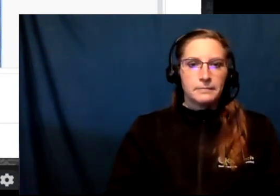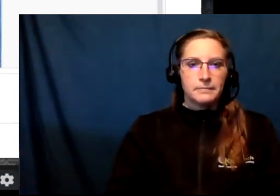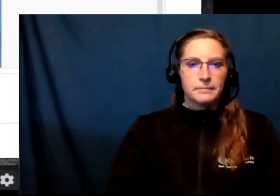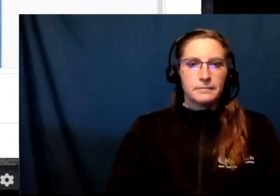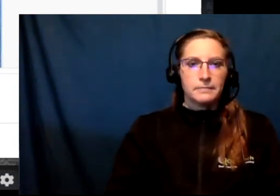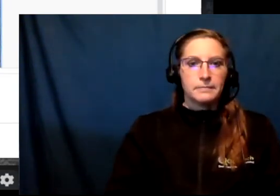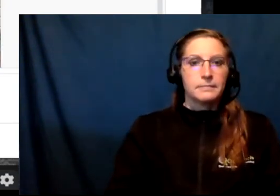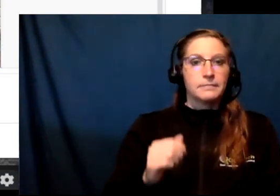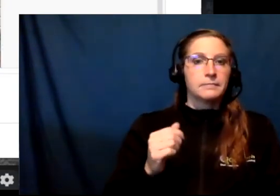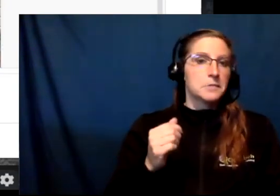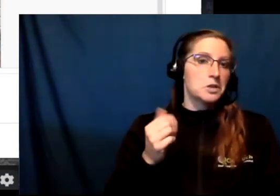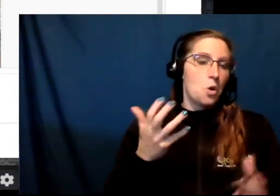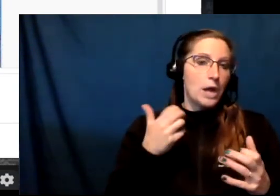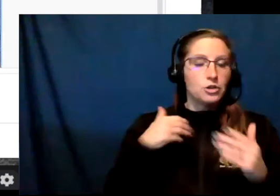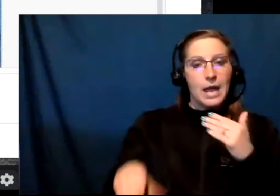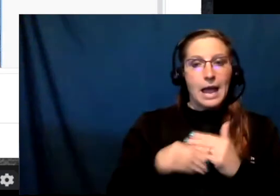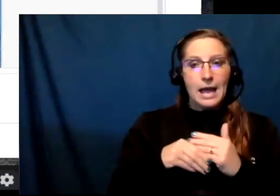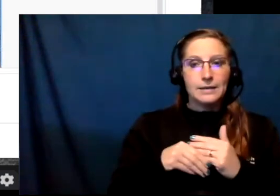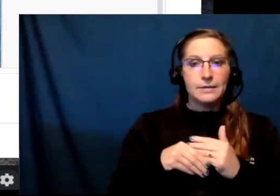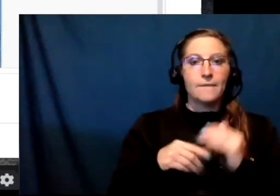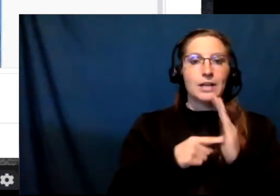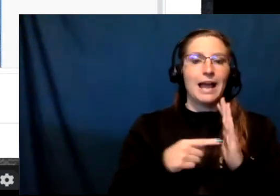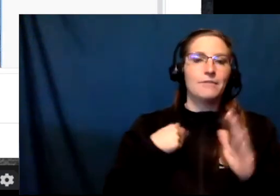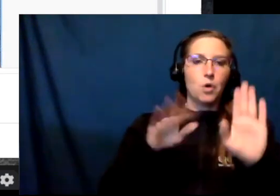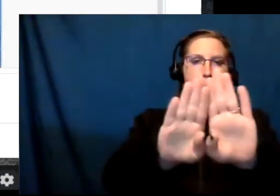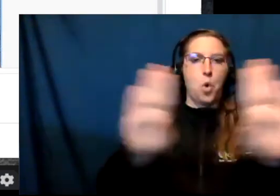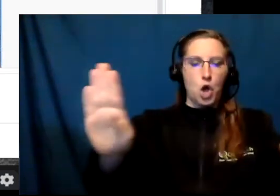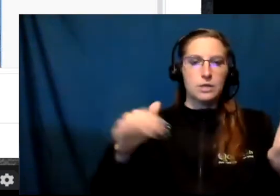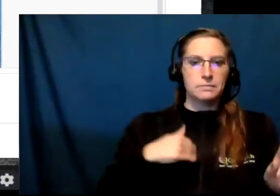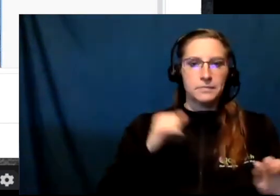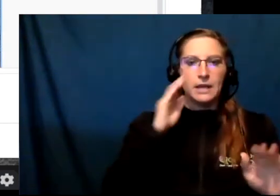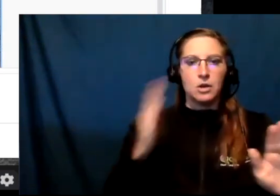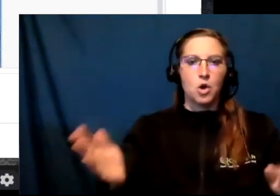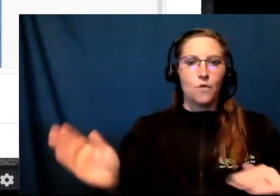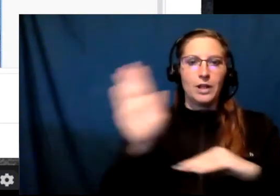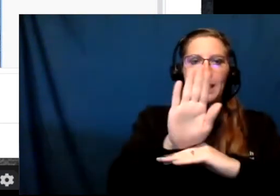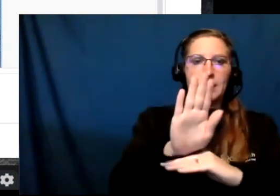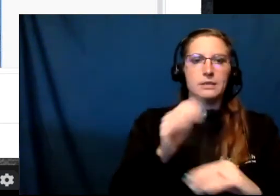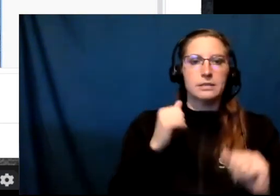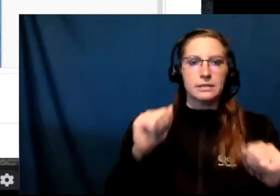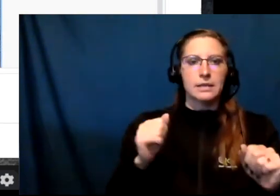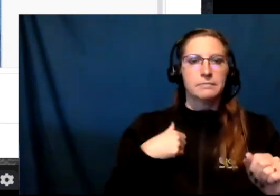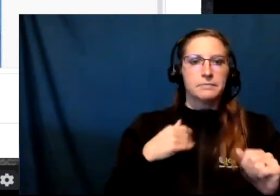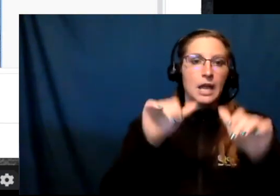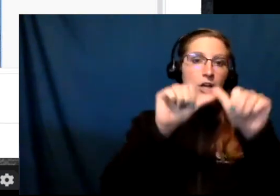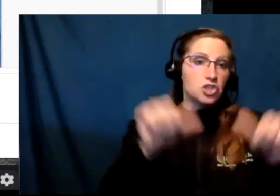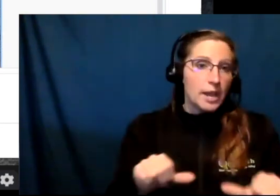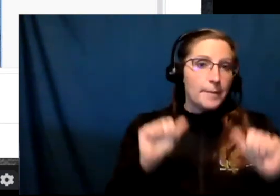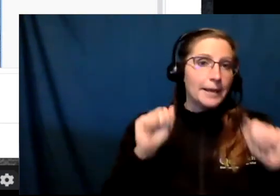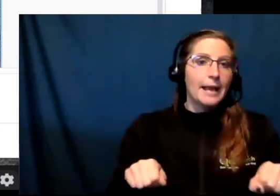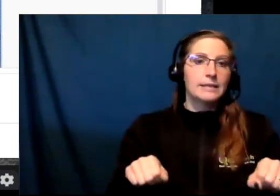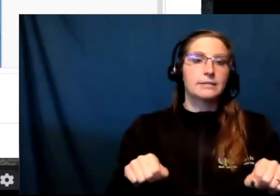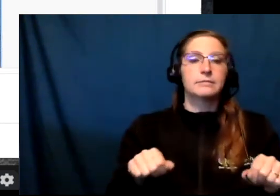if you want to add like I have a wall, you can just do an overlay of, you could do a shape, and then you